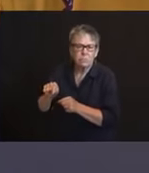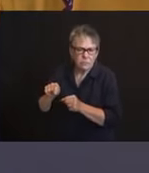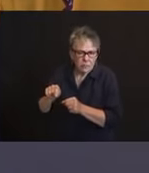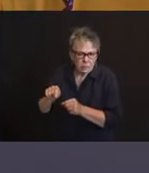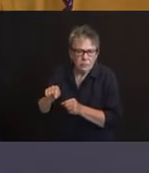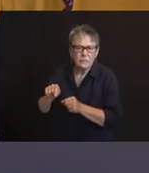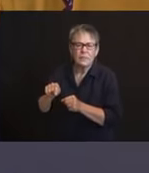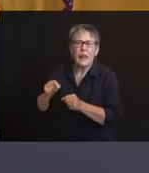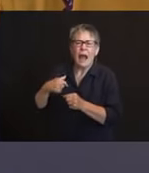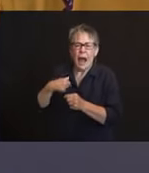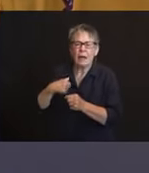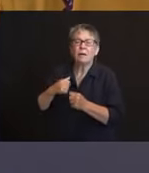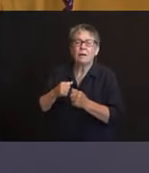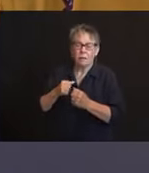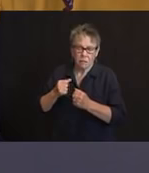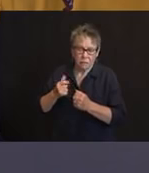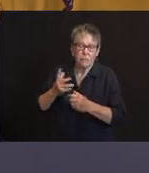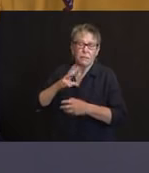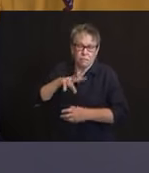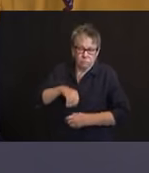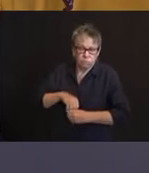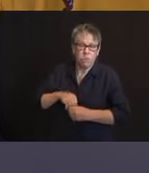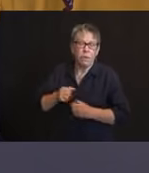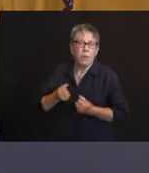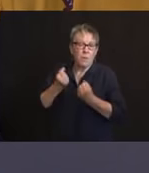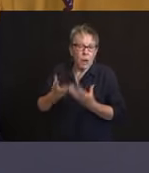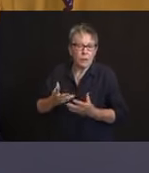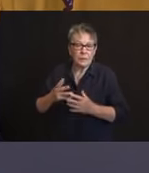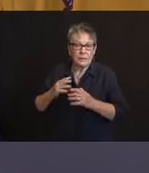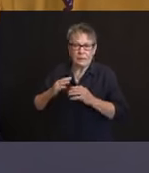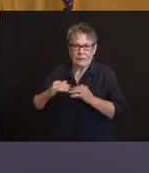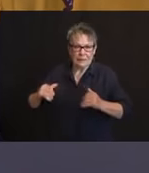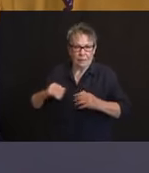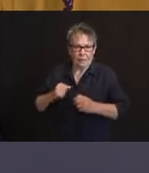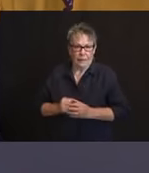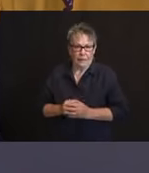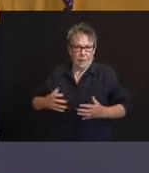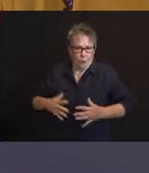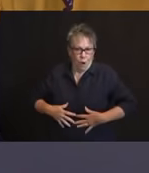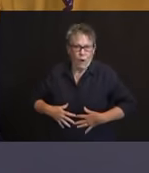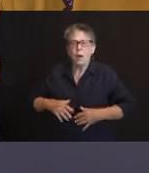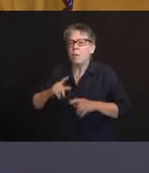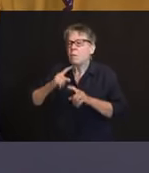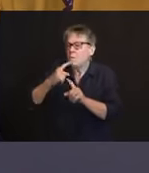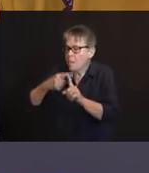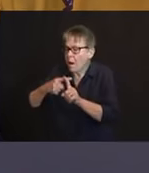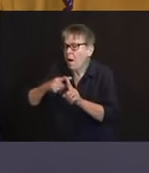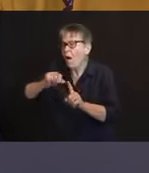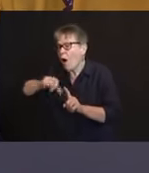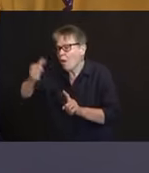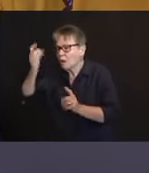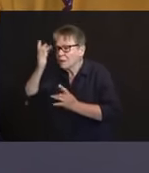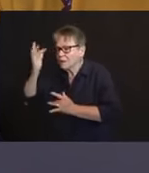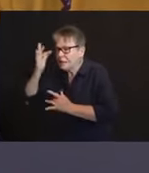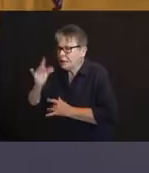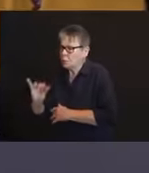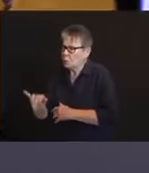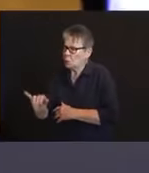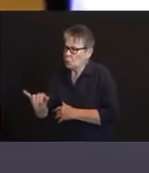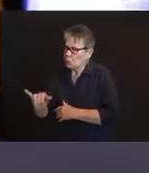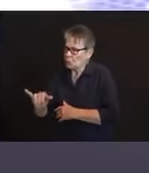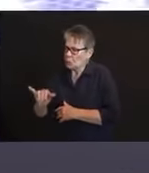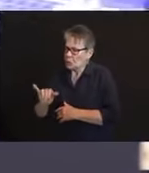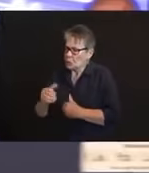Pat, obviously a lot going on over the weekend. Would love to get your sense of things and any other matters you have. And again, Sure. Thank you. Thank you, Governor.